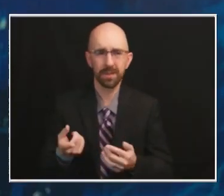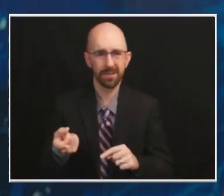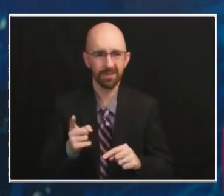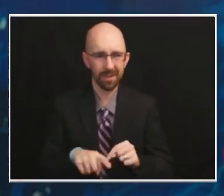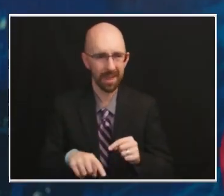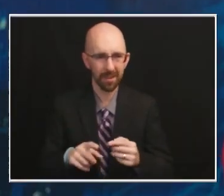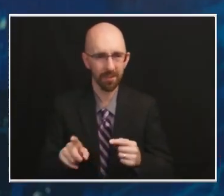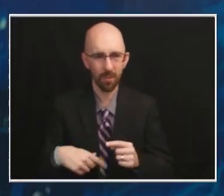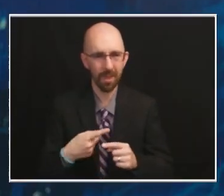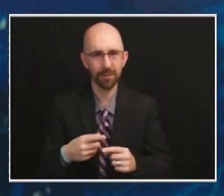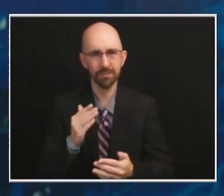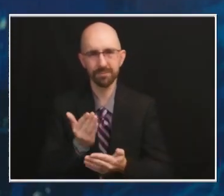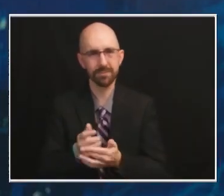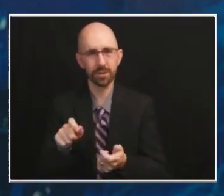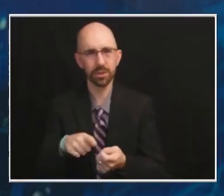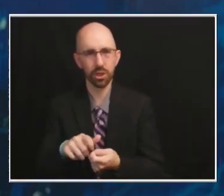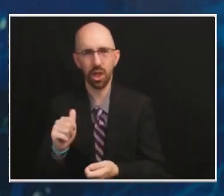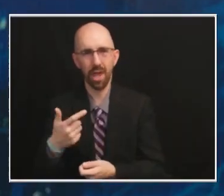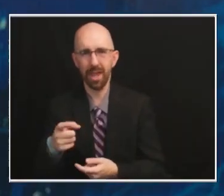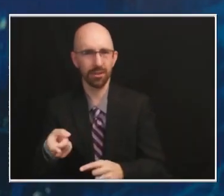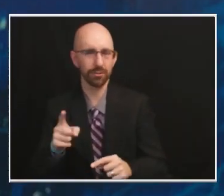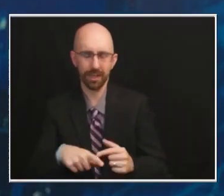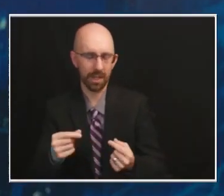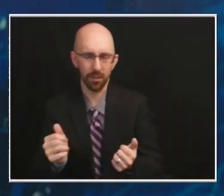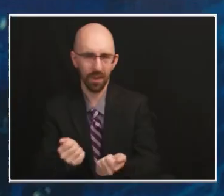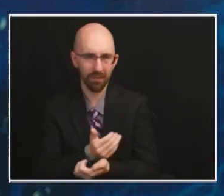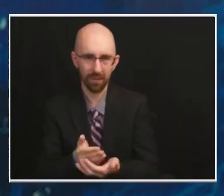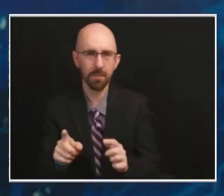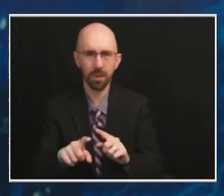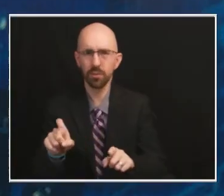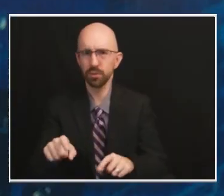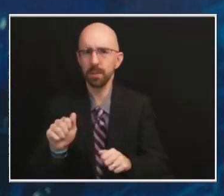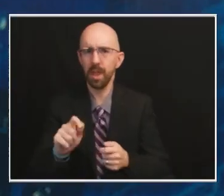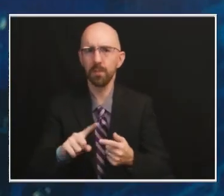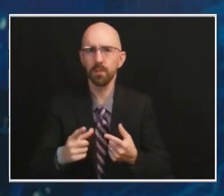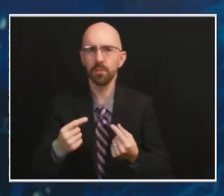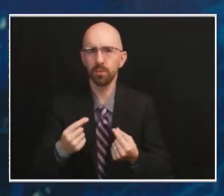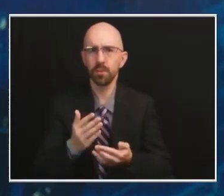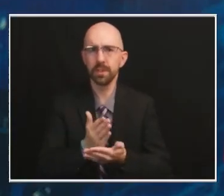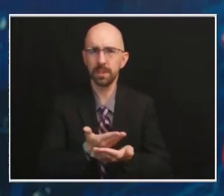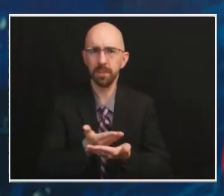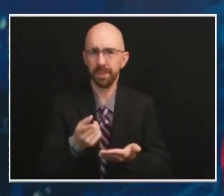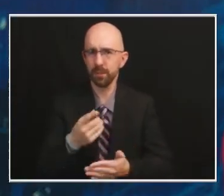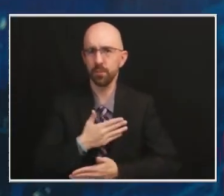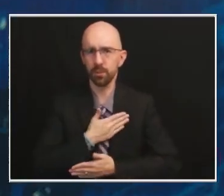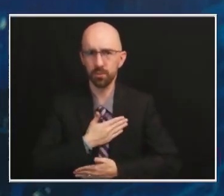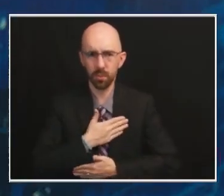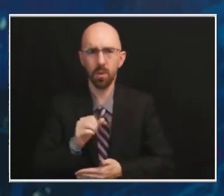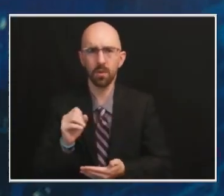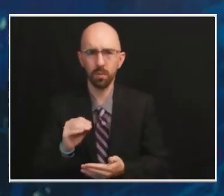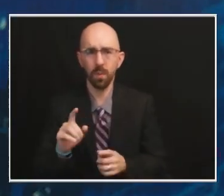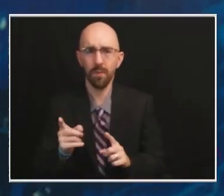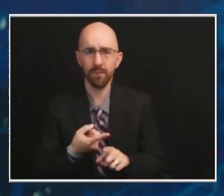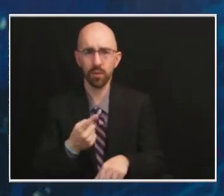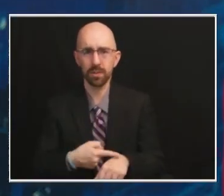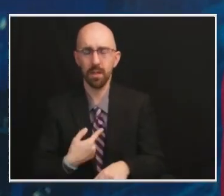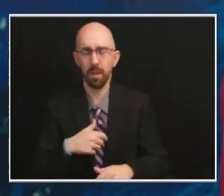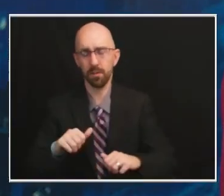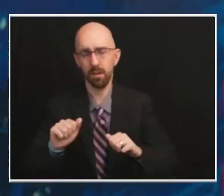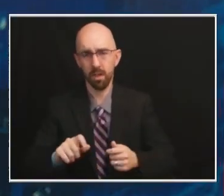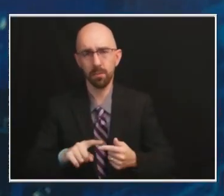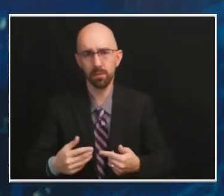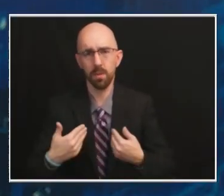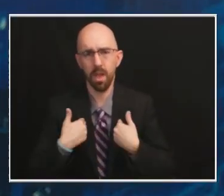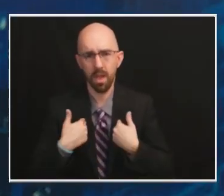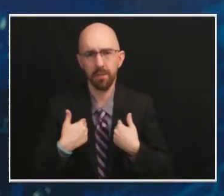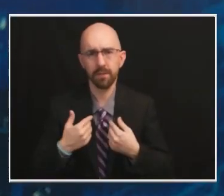to a certain age, you can't do everything you used to do, but you should be able to do the things that you enjoy. And so the first time that I was able to have